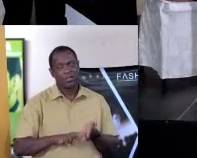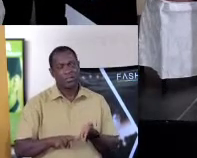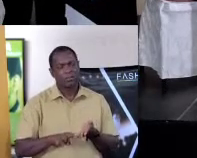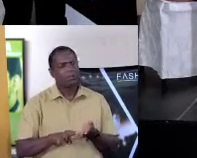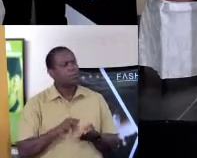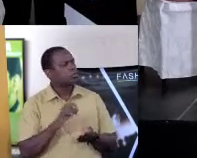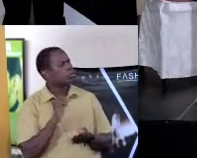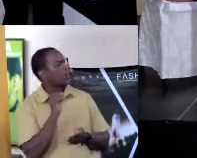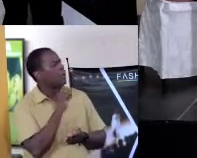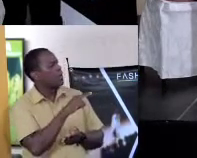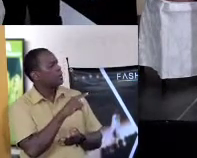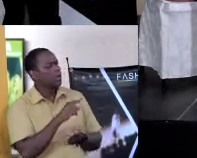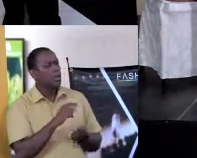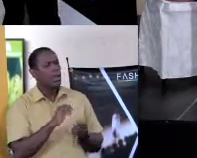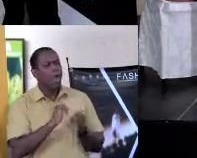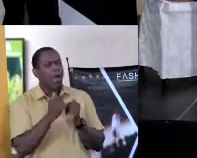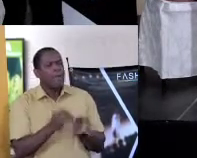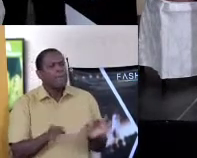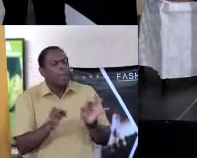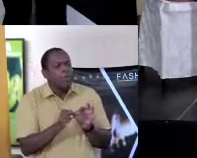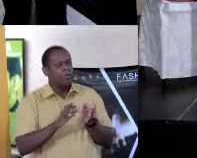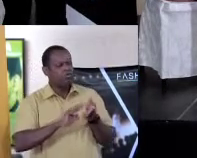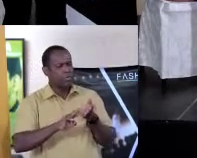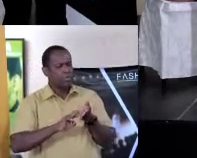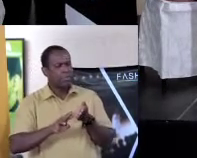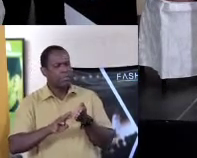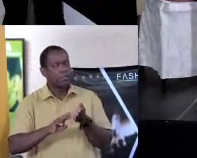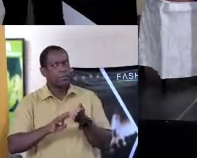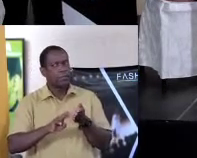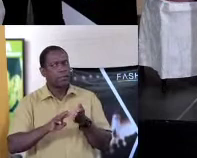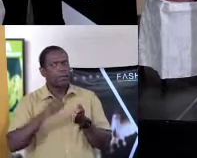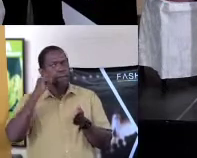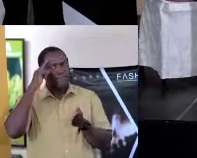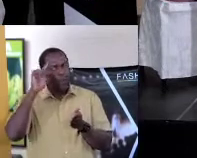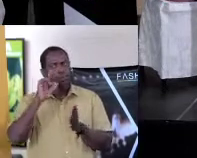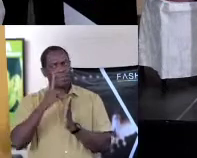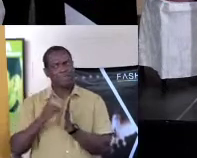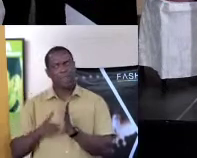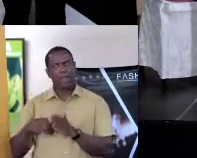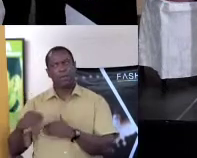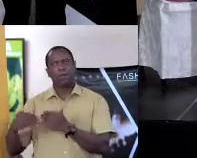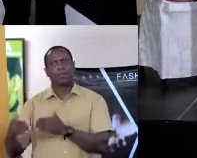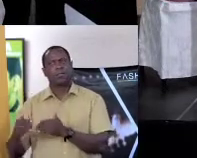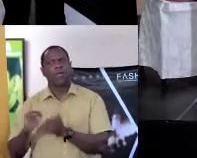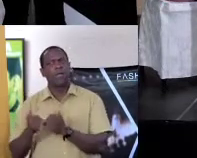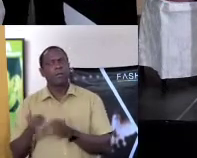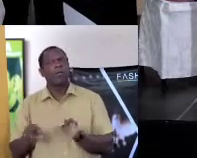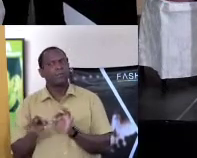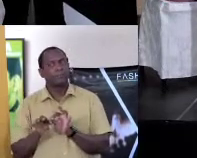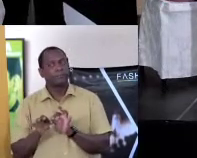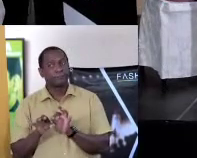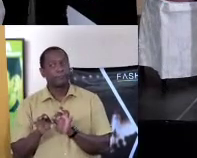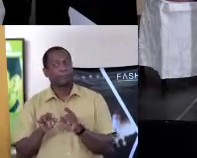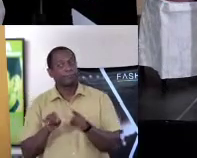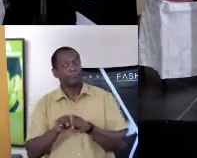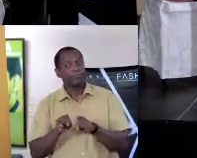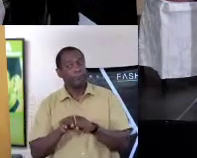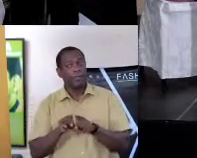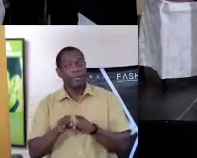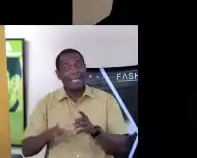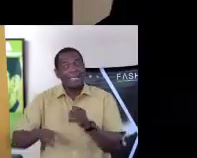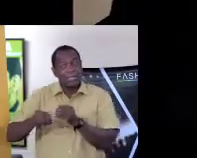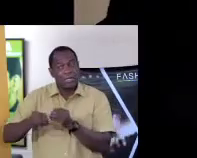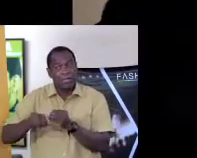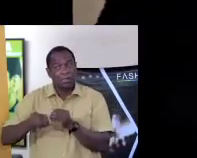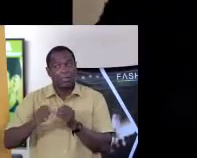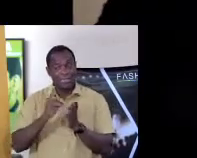is research to the design process? And further than the design